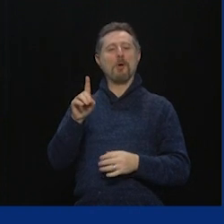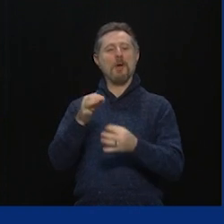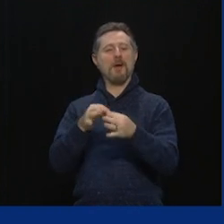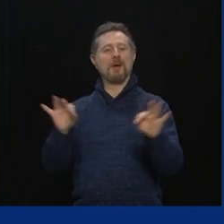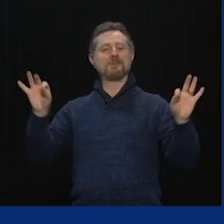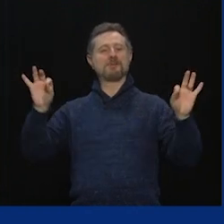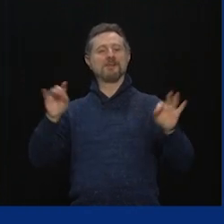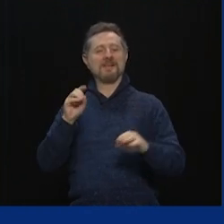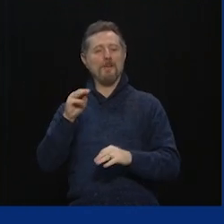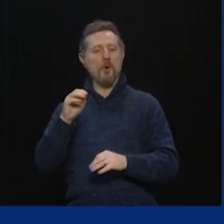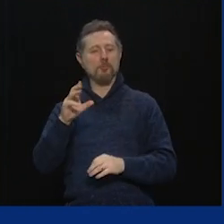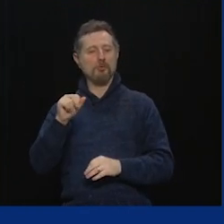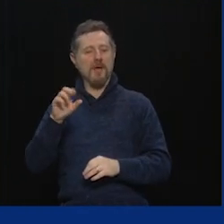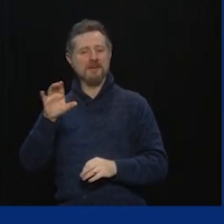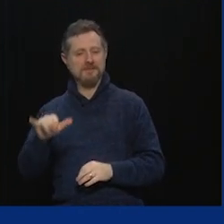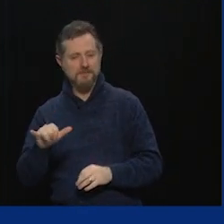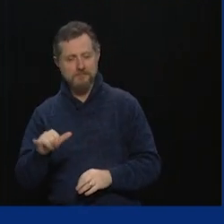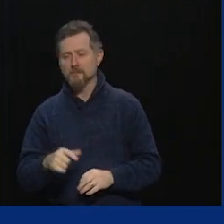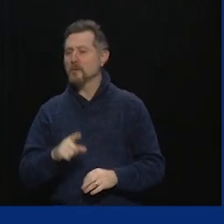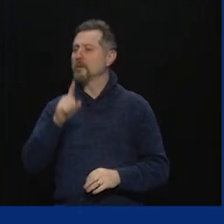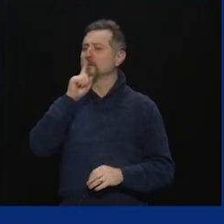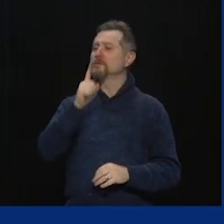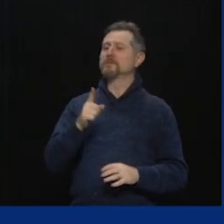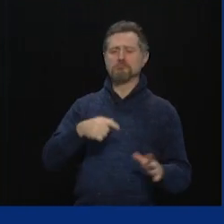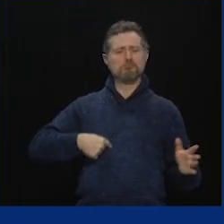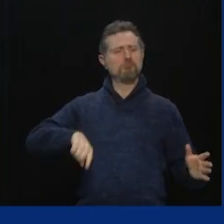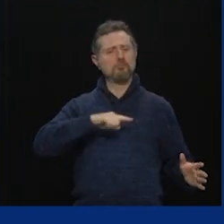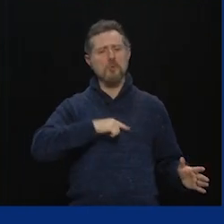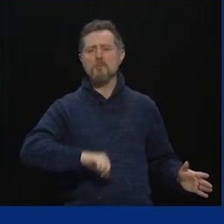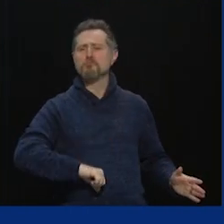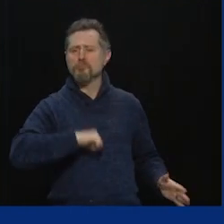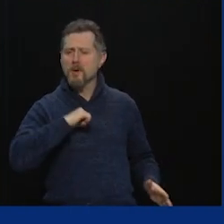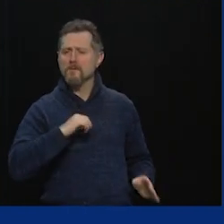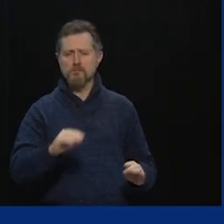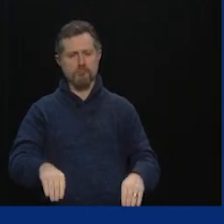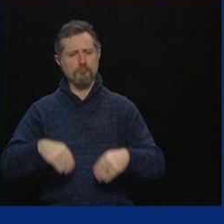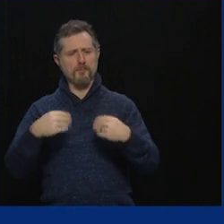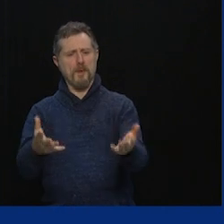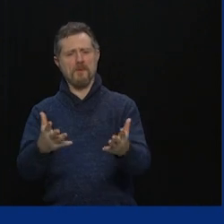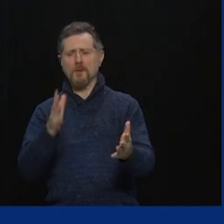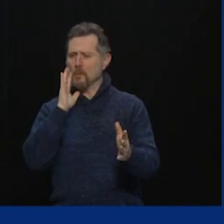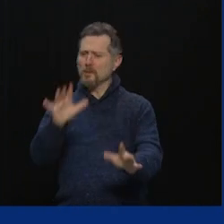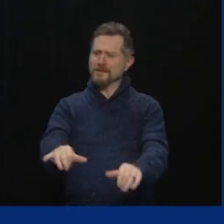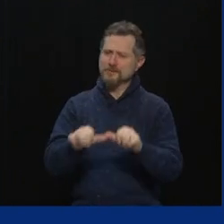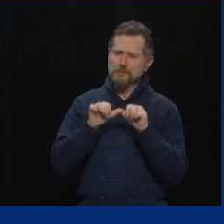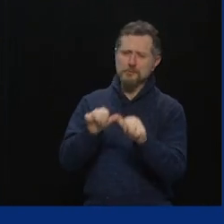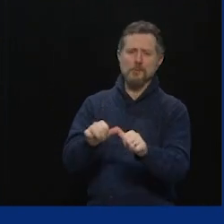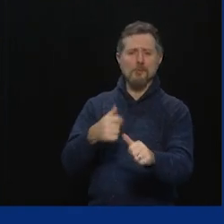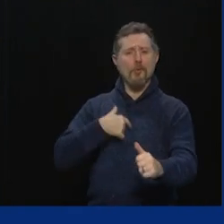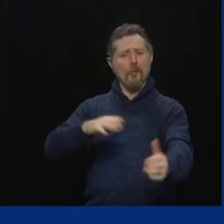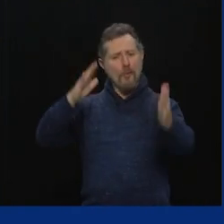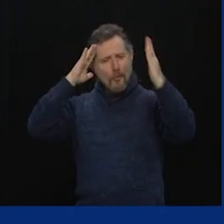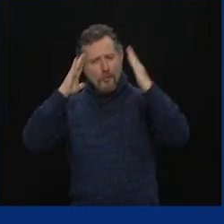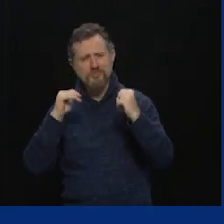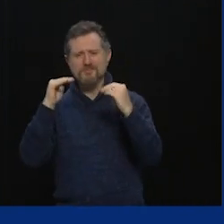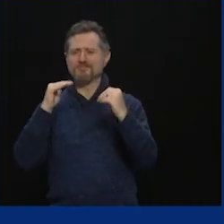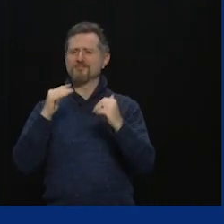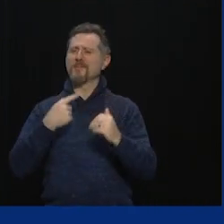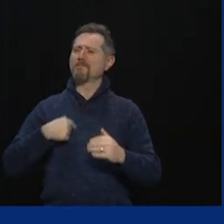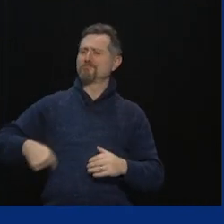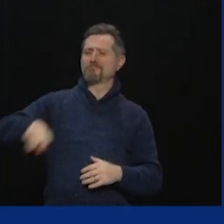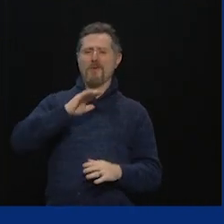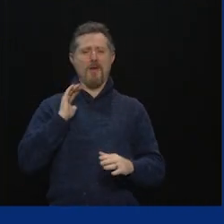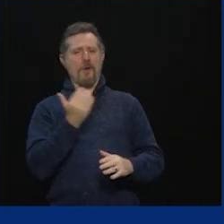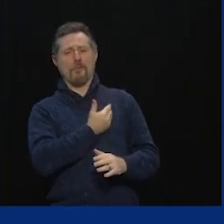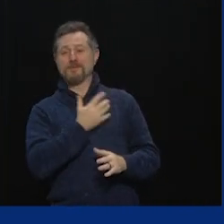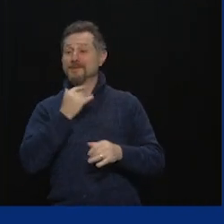we're proud that we have done so. And we will continue to do so. And we hope our fellow institutions